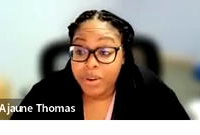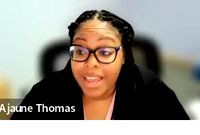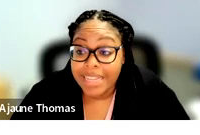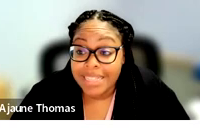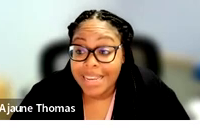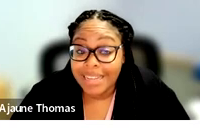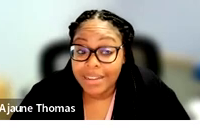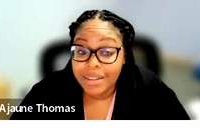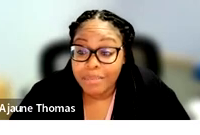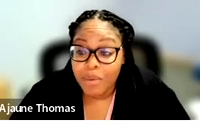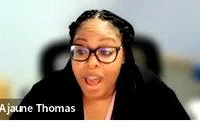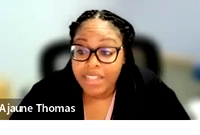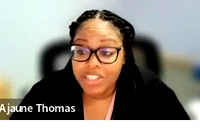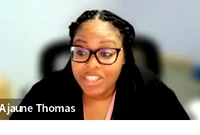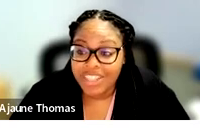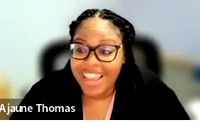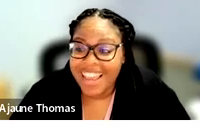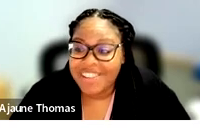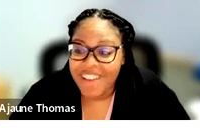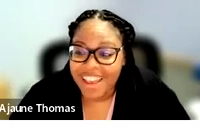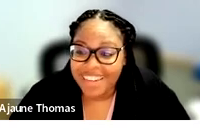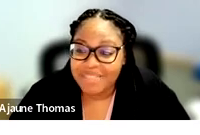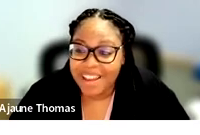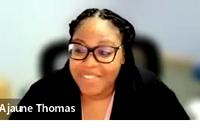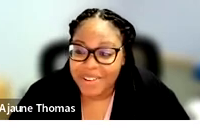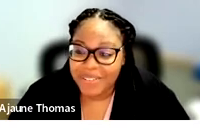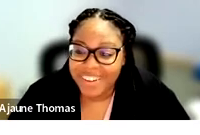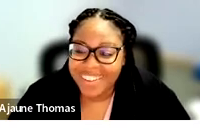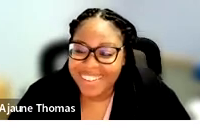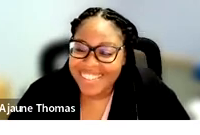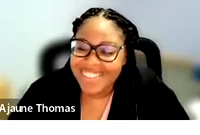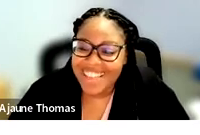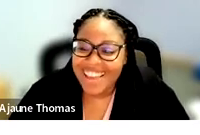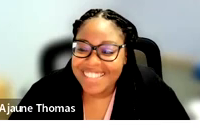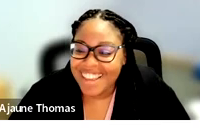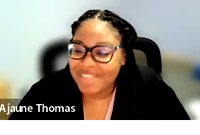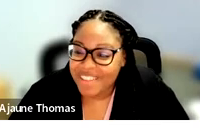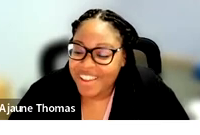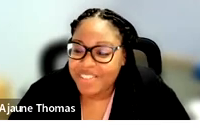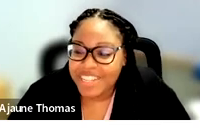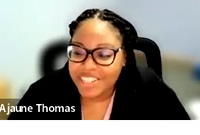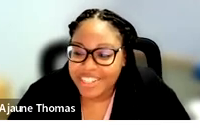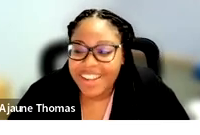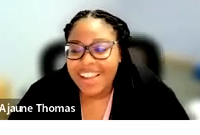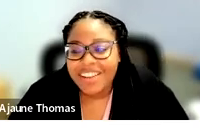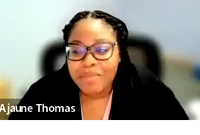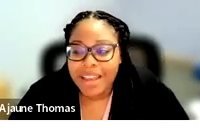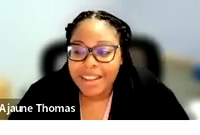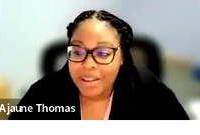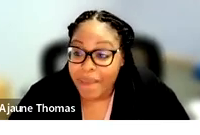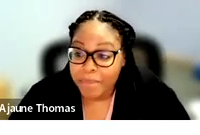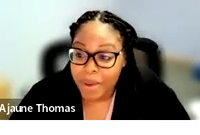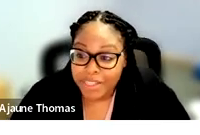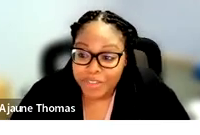my phone, I can ding my watch and find my phone. So that is like my favorite feature of